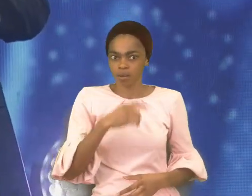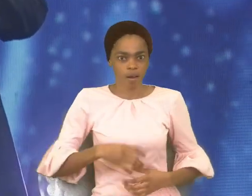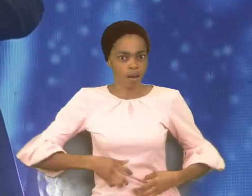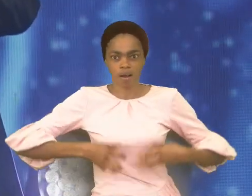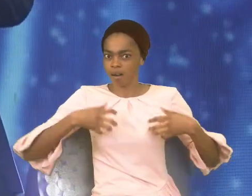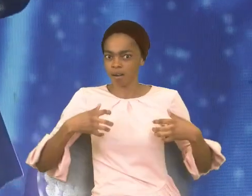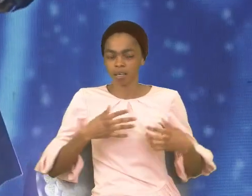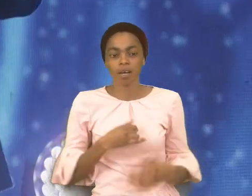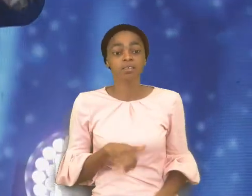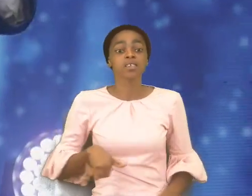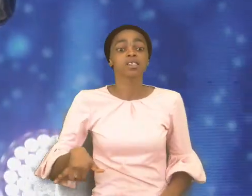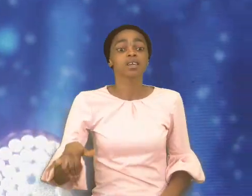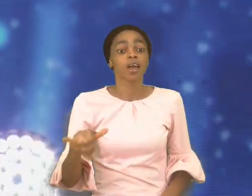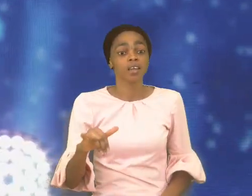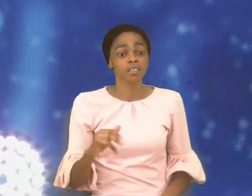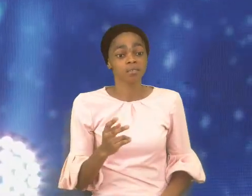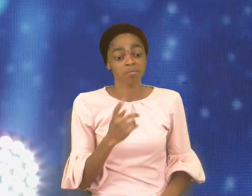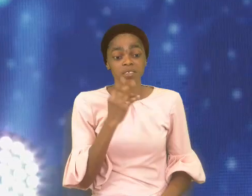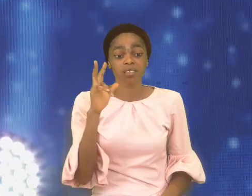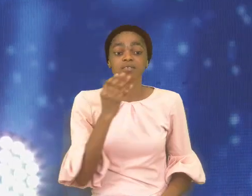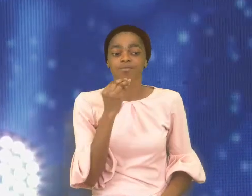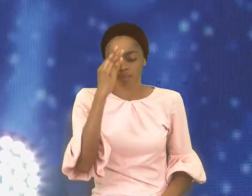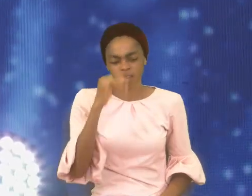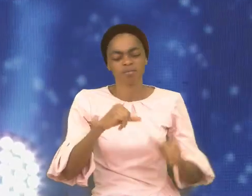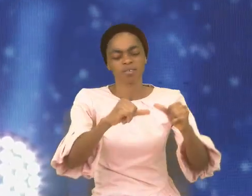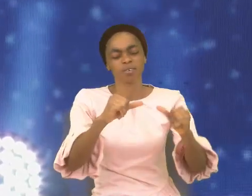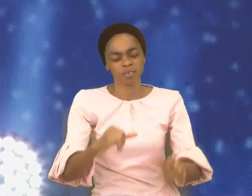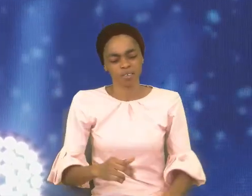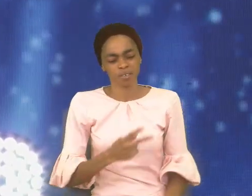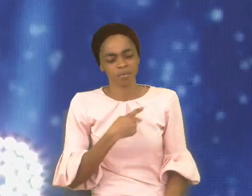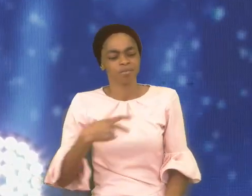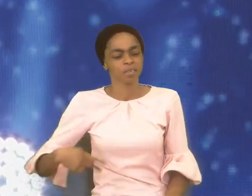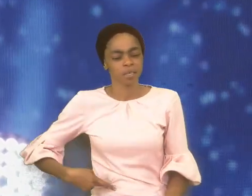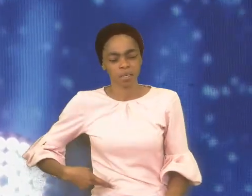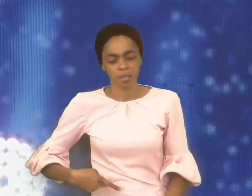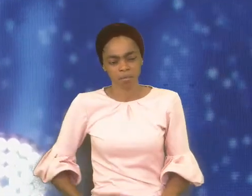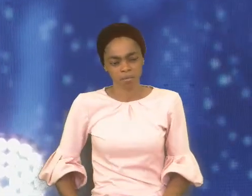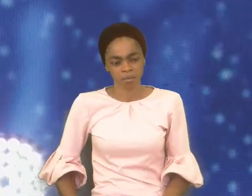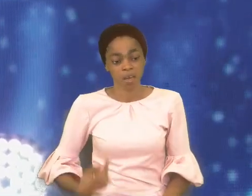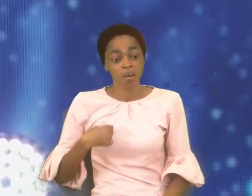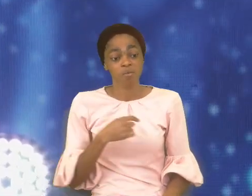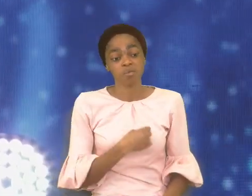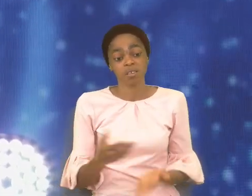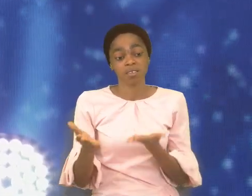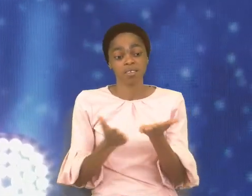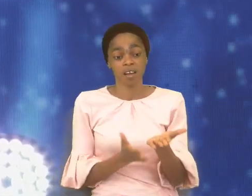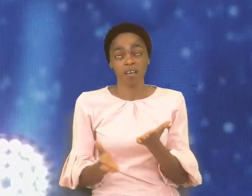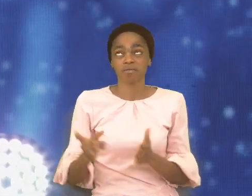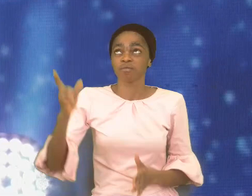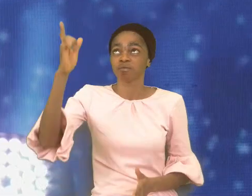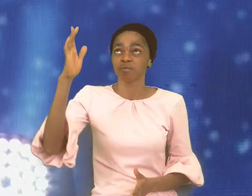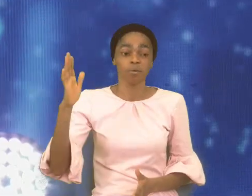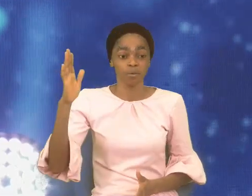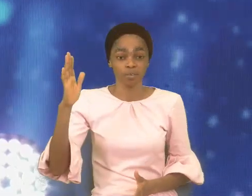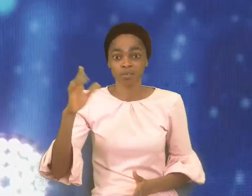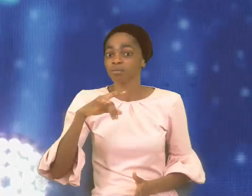Nebuchadnezzar, we serve a God who is still alive. a God who will protect us